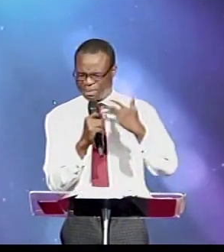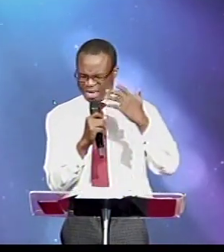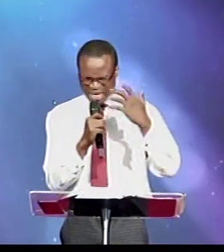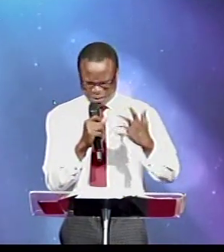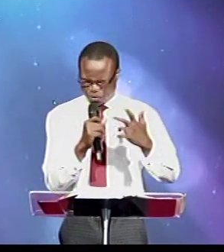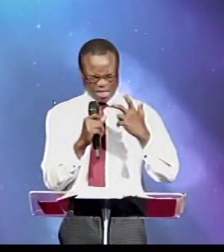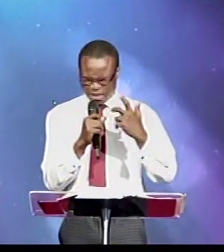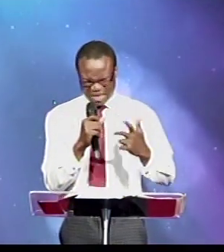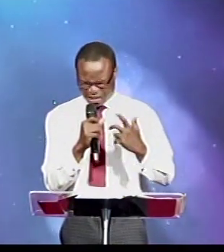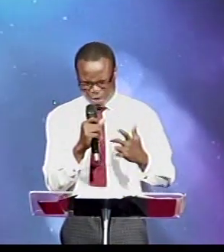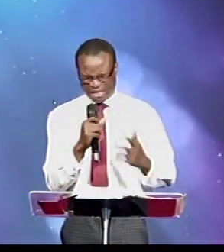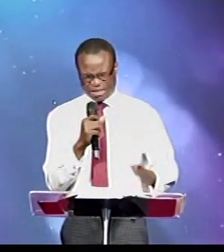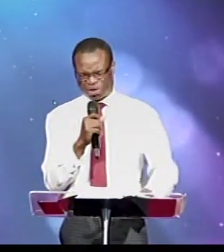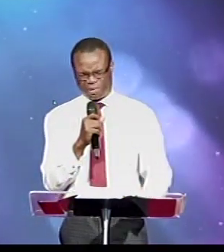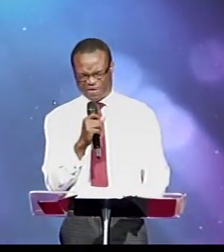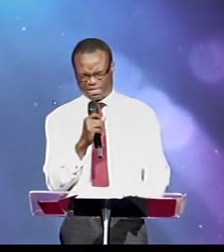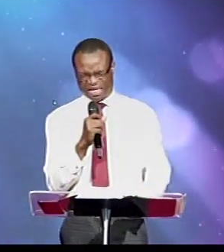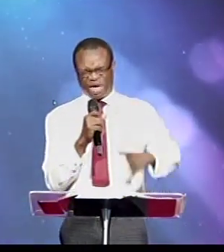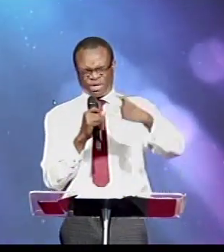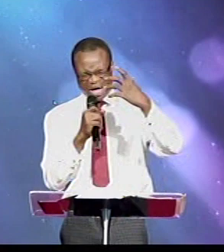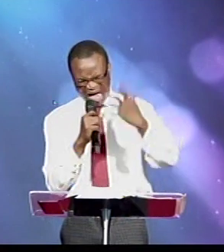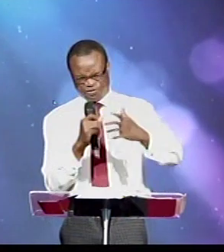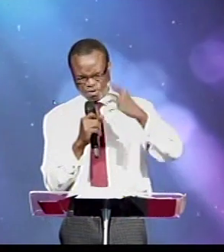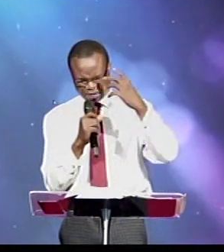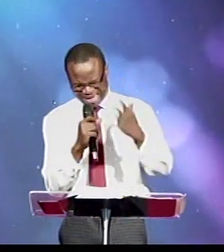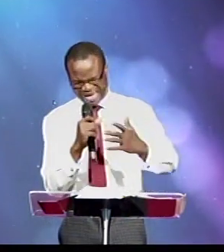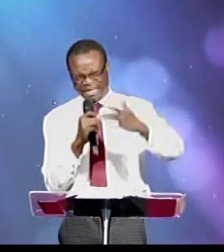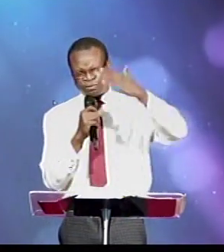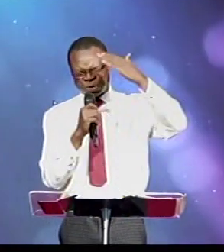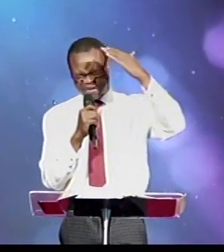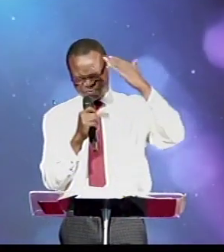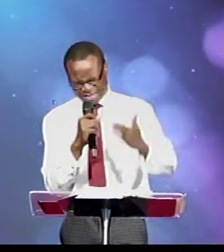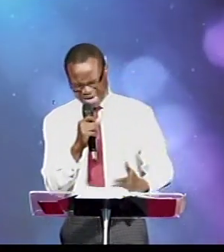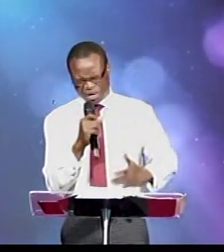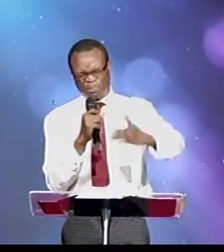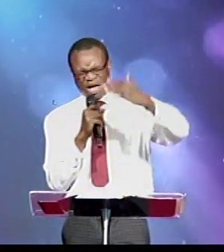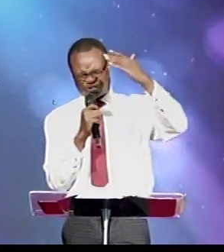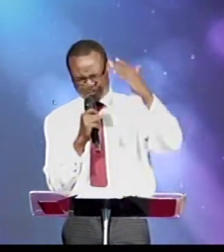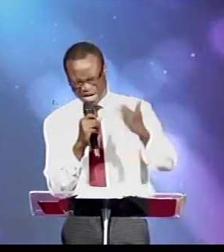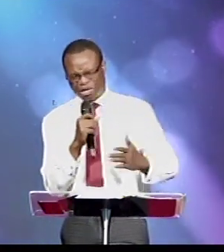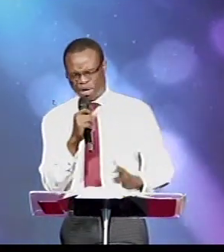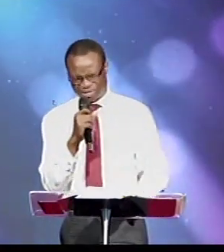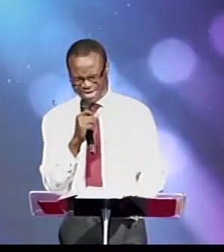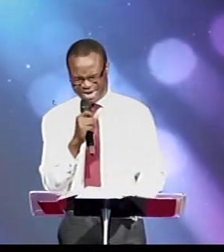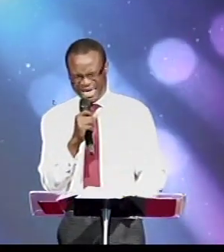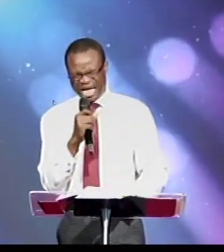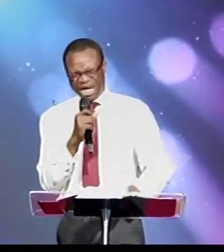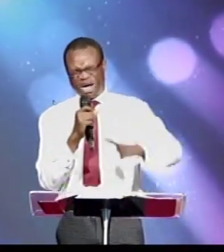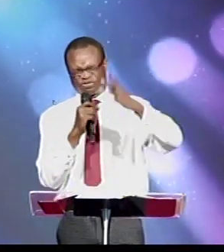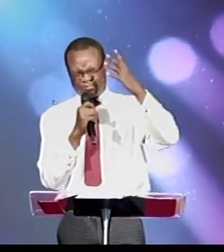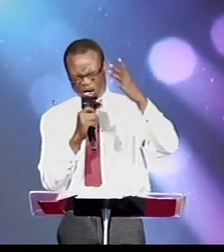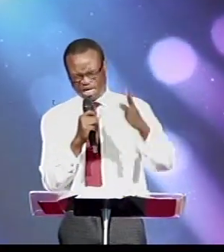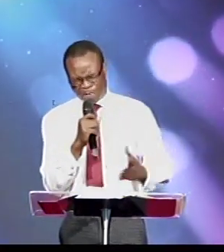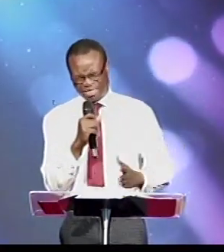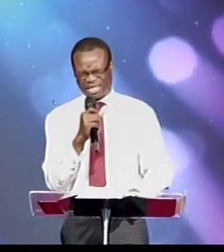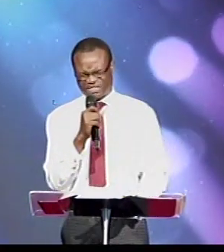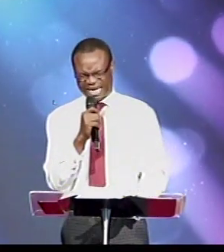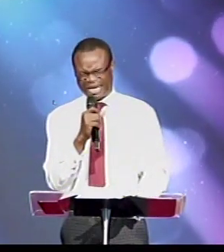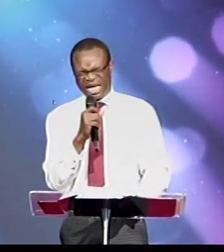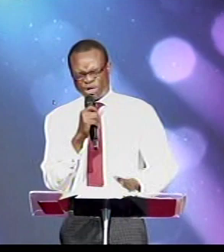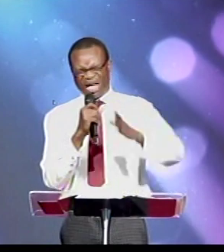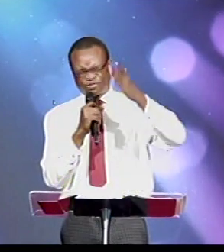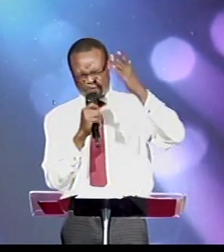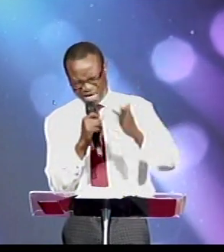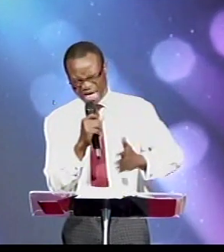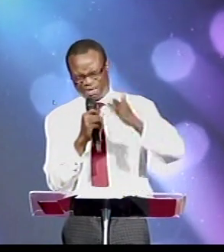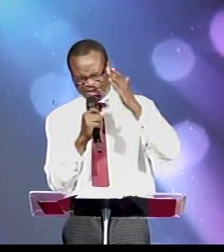lukewarm, it's not, that call is not going to be effective. You have to stand. You have to stand up. You have to be on the hot side. You have to be on the positive side.